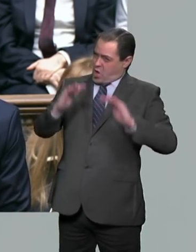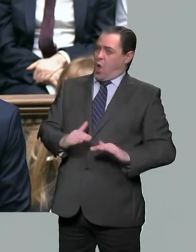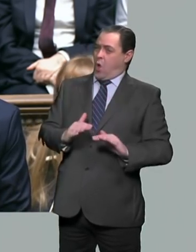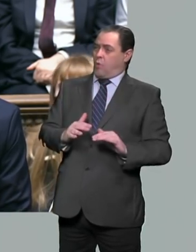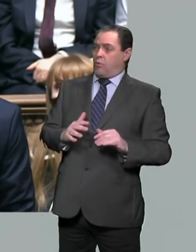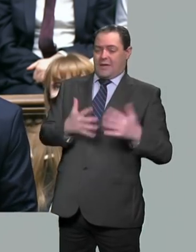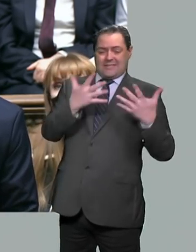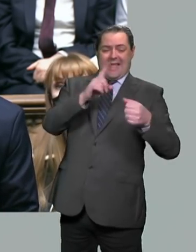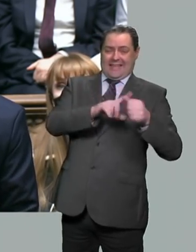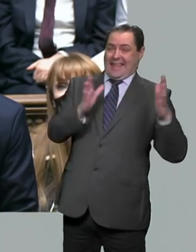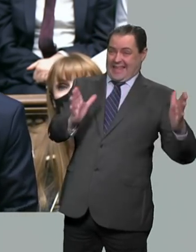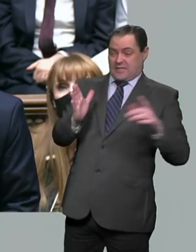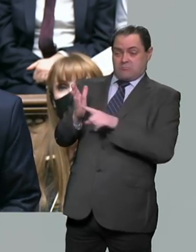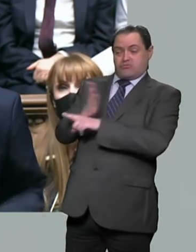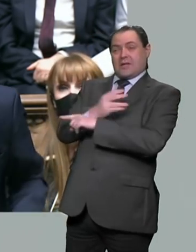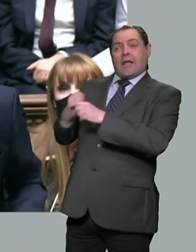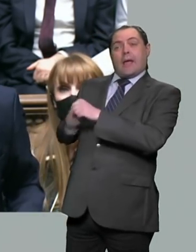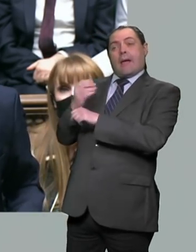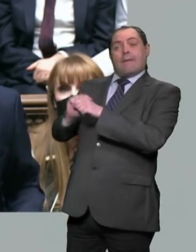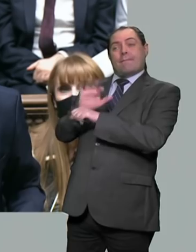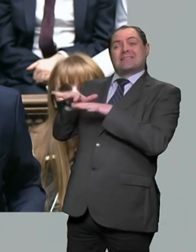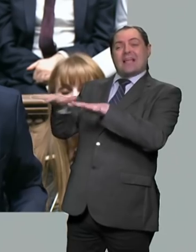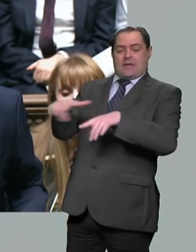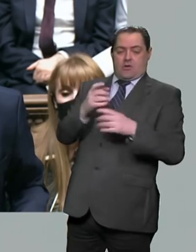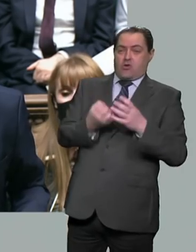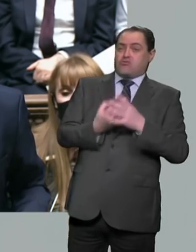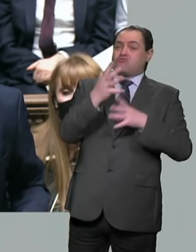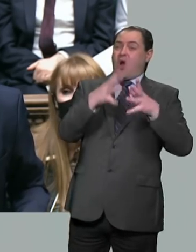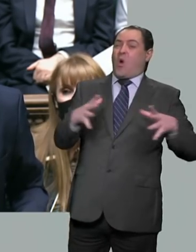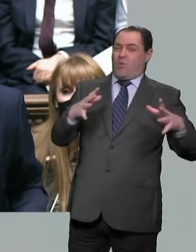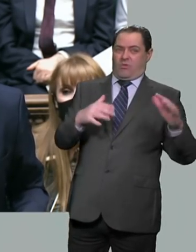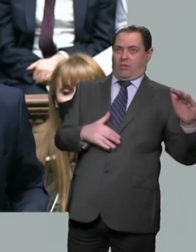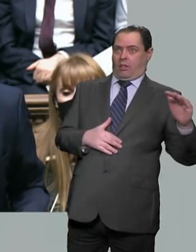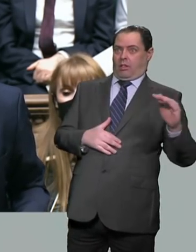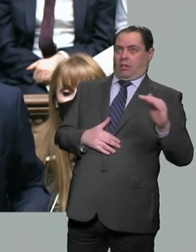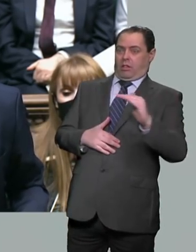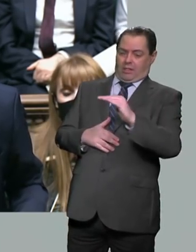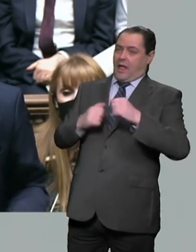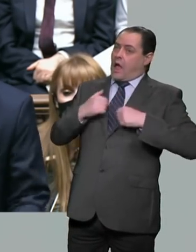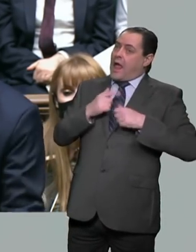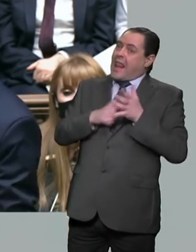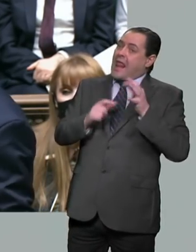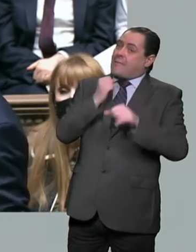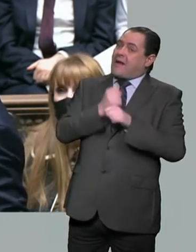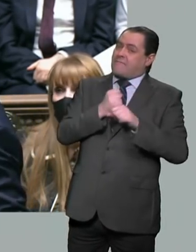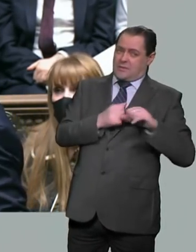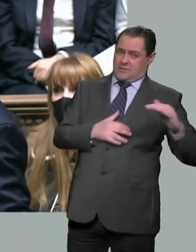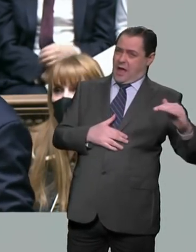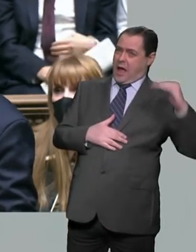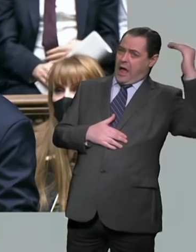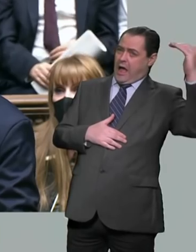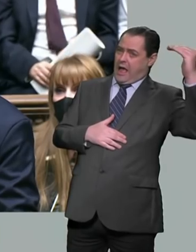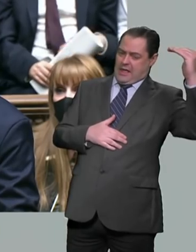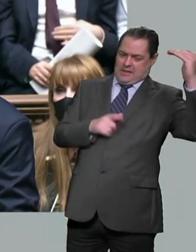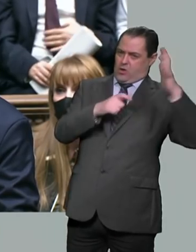pandemic, growth slumped. It was much, much weaker than under the last Labour government. If